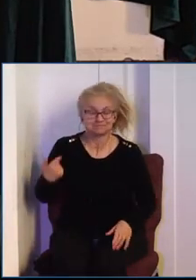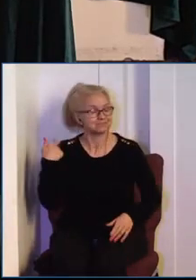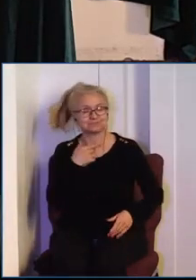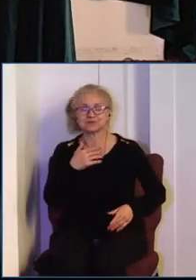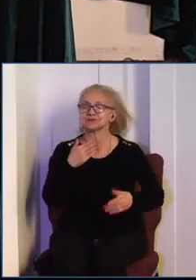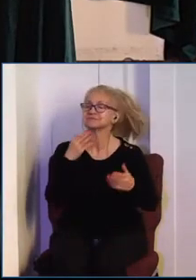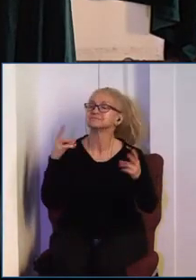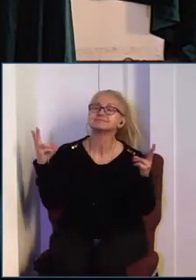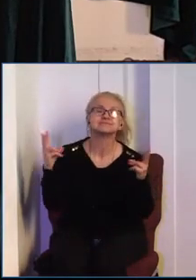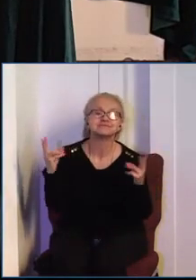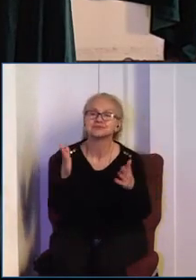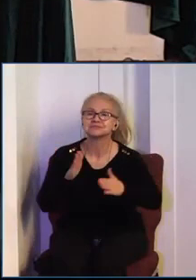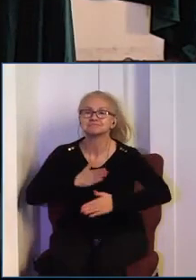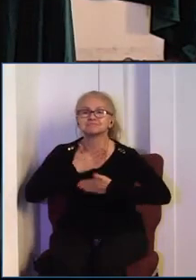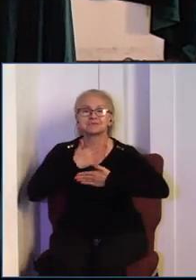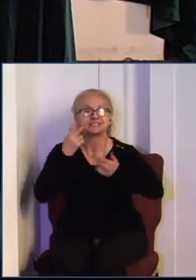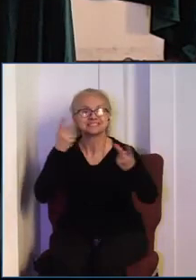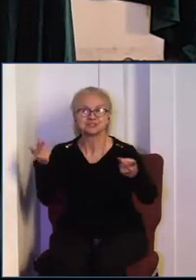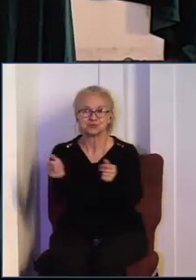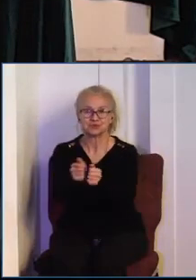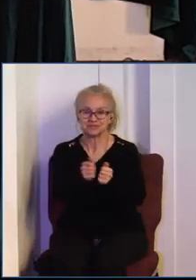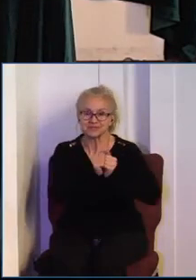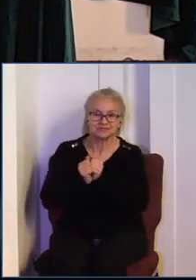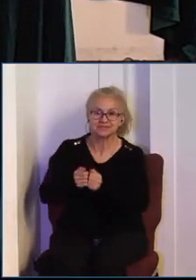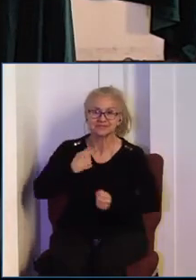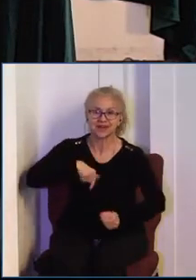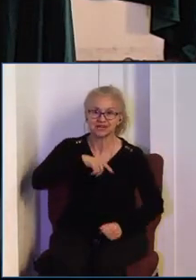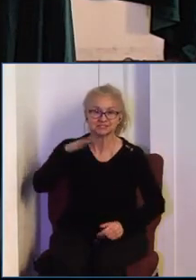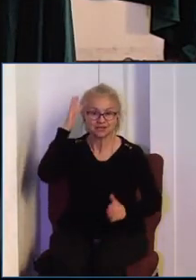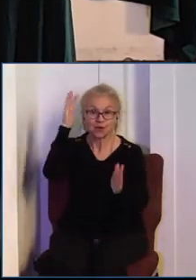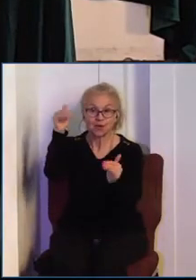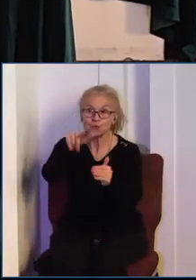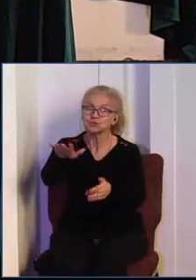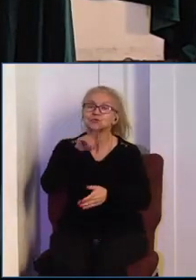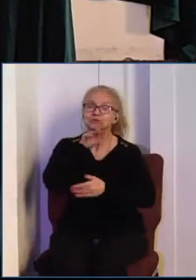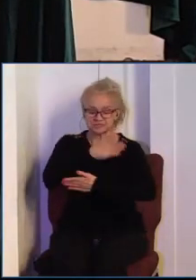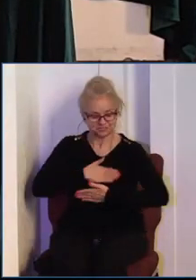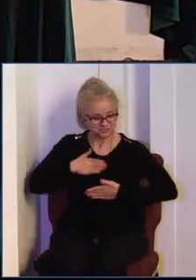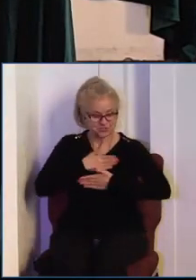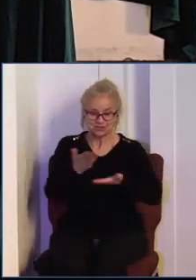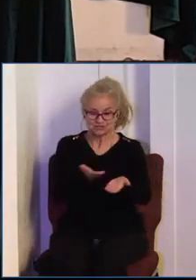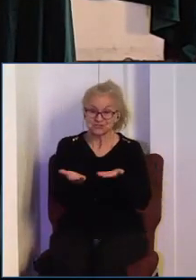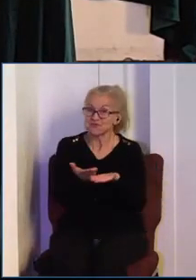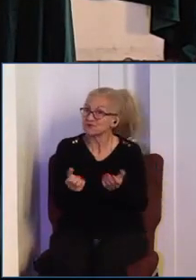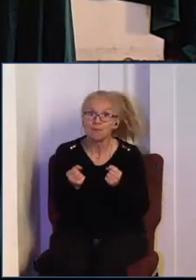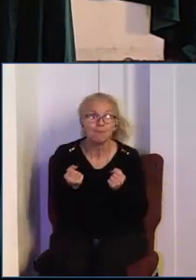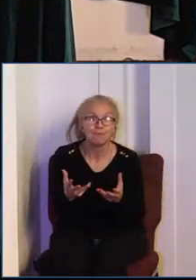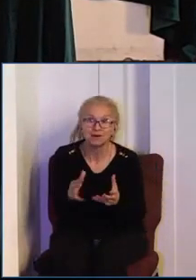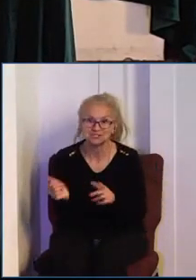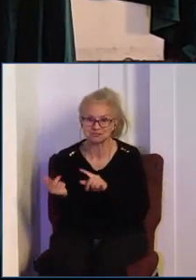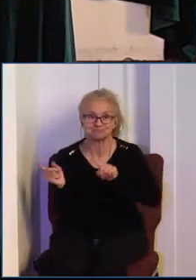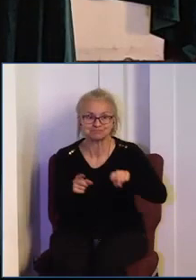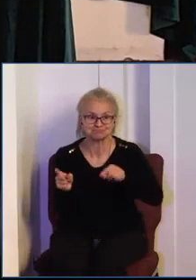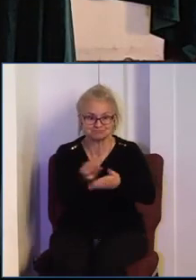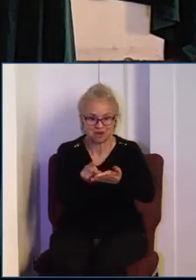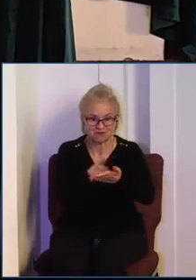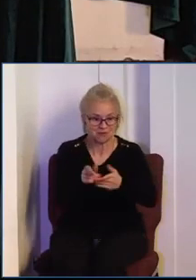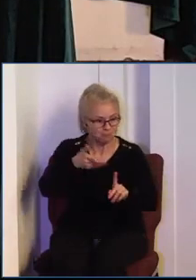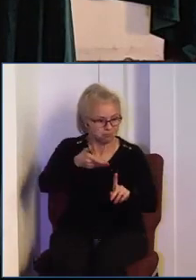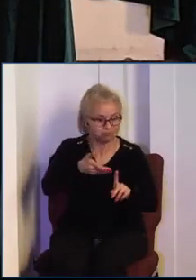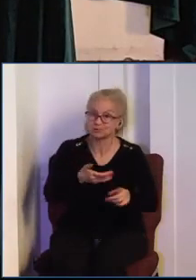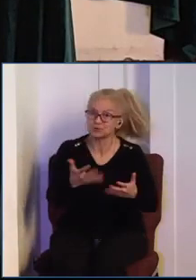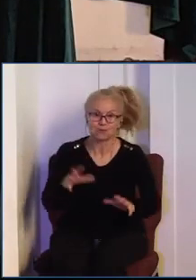very, very glad to see you with us. We hope that you will enjoy the service so much that you will be back every week. You will not